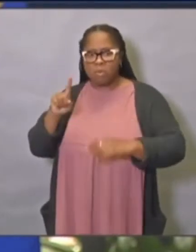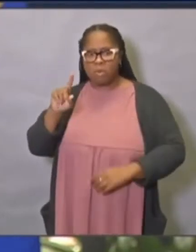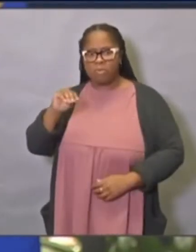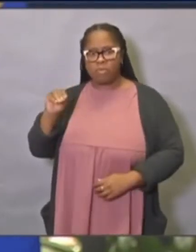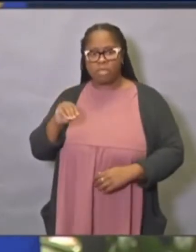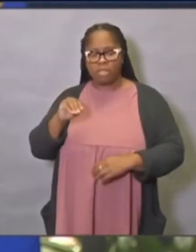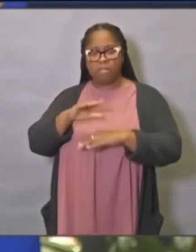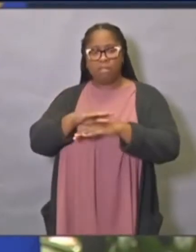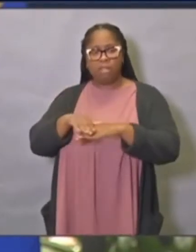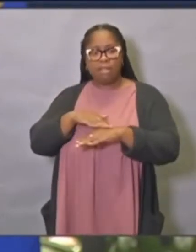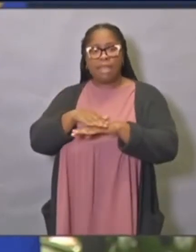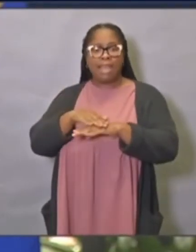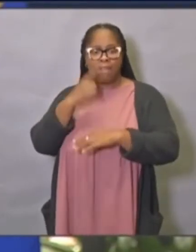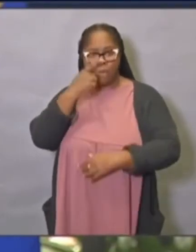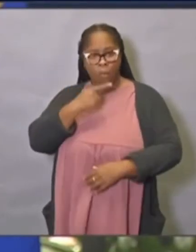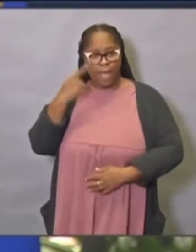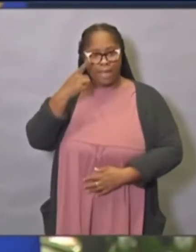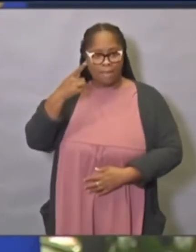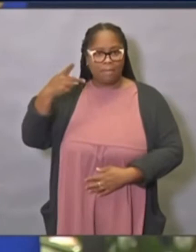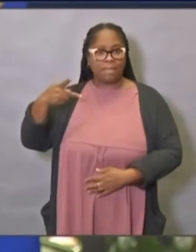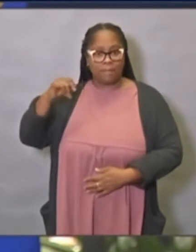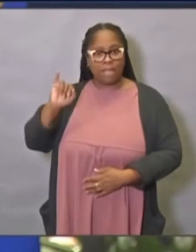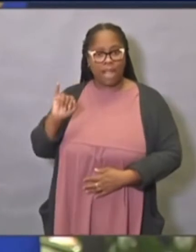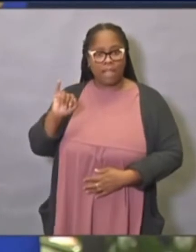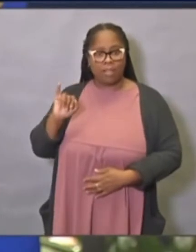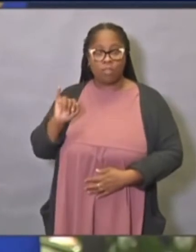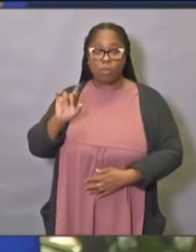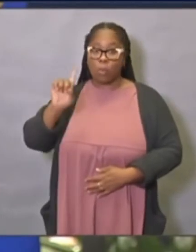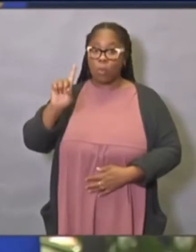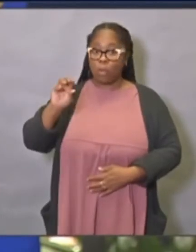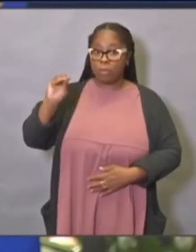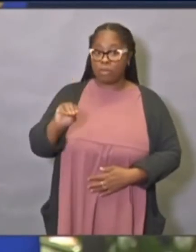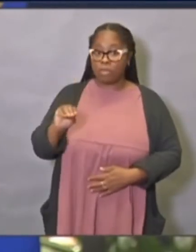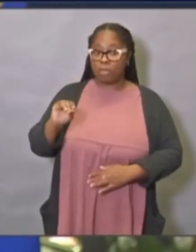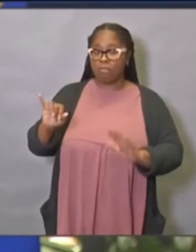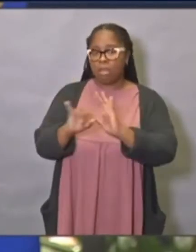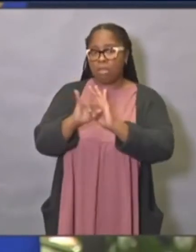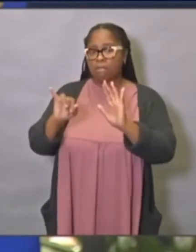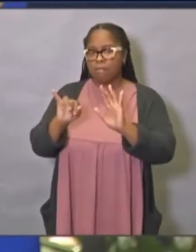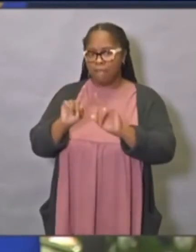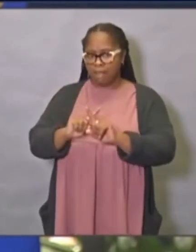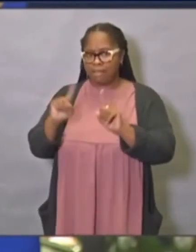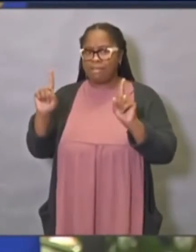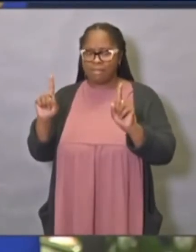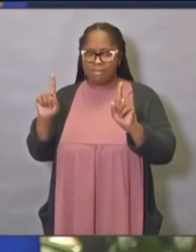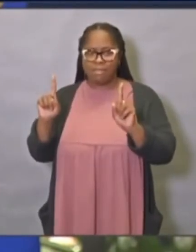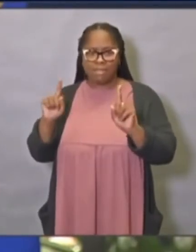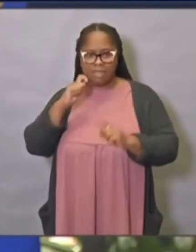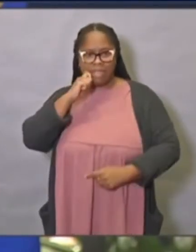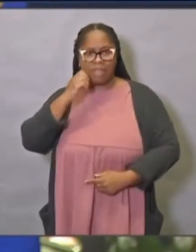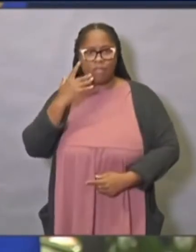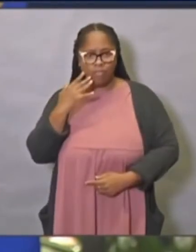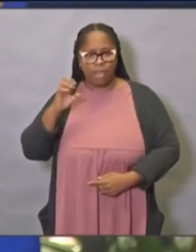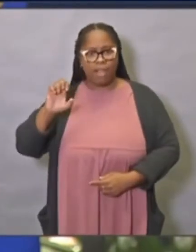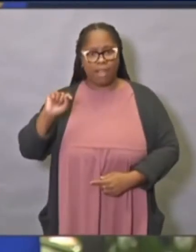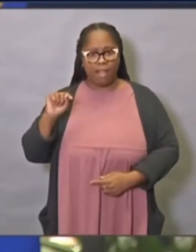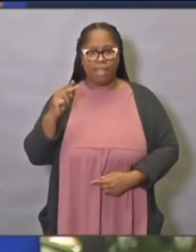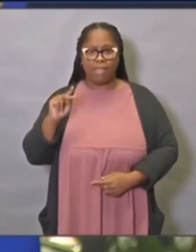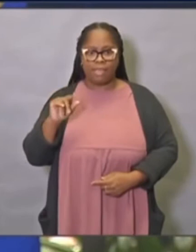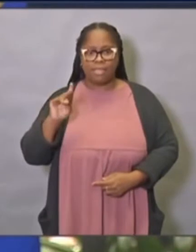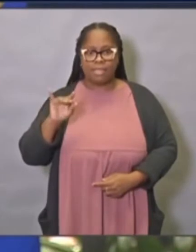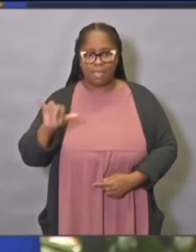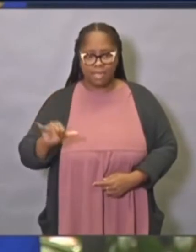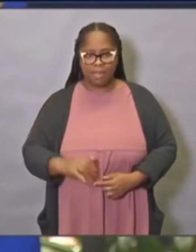1% are Native Hawaiian or Pacific Islander, and 1% identified with another race or